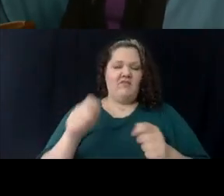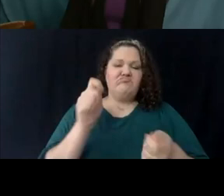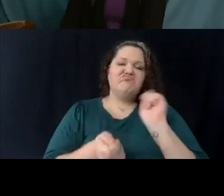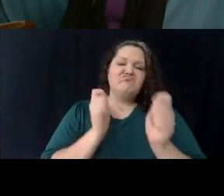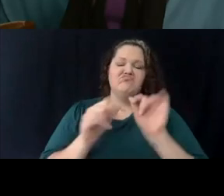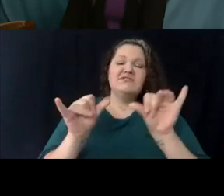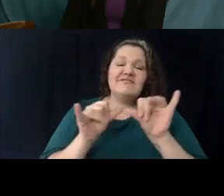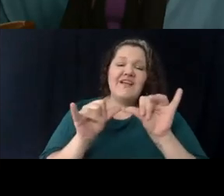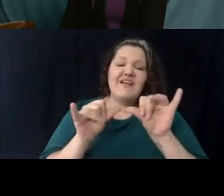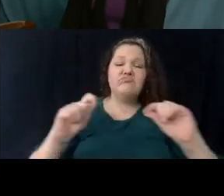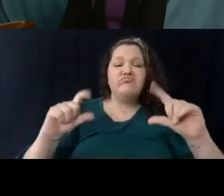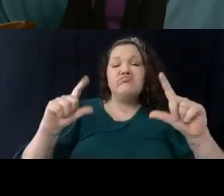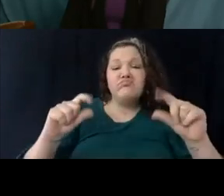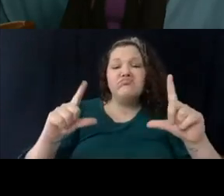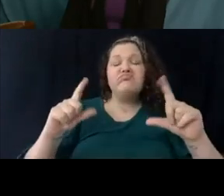Sometimes that changes a little bit.